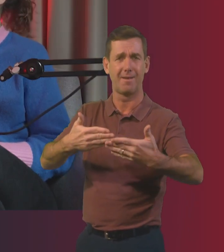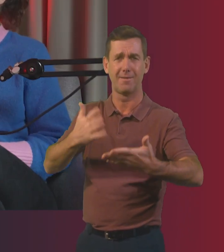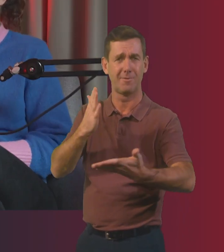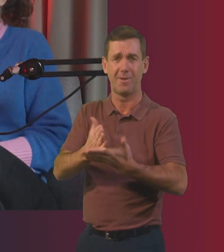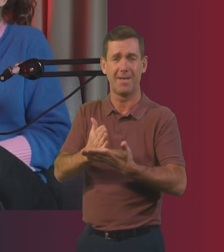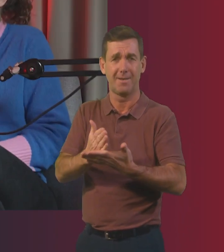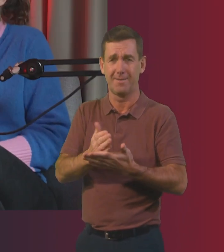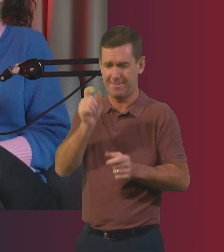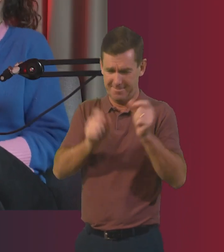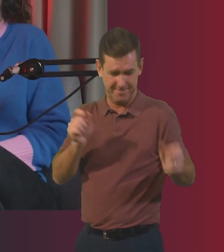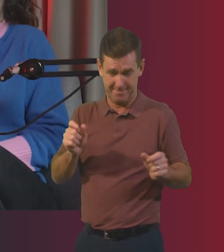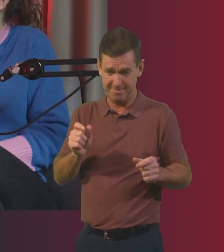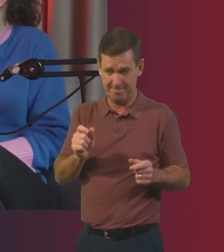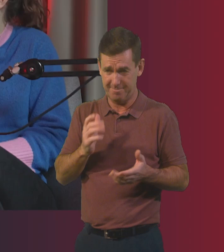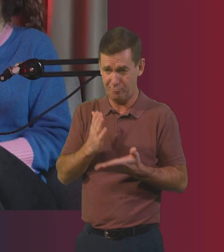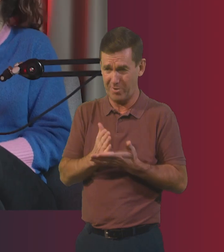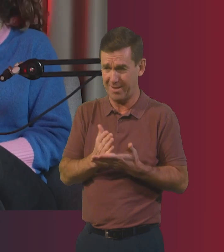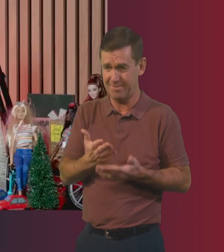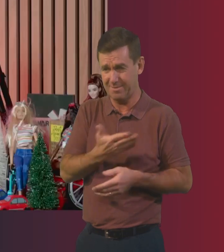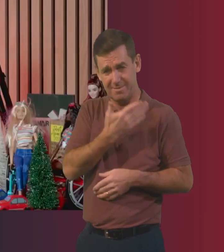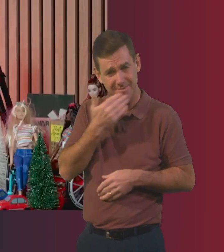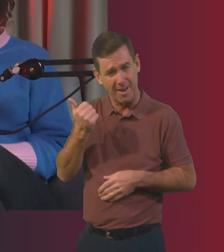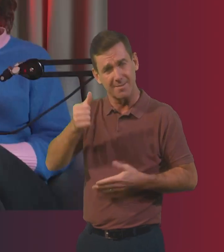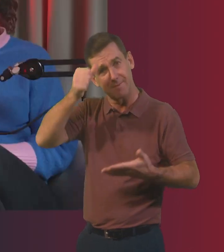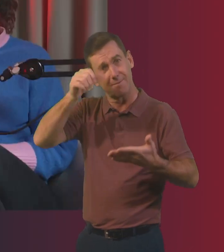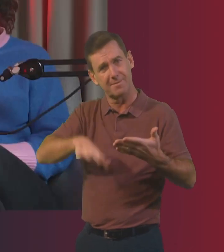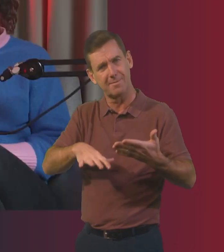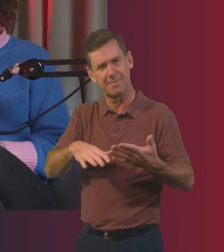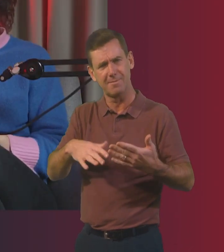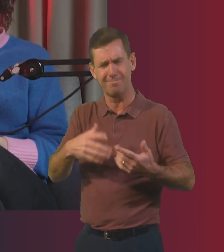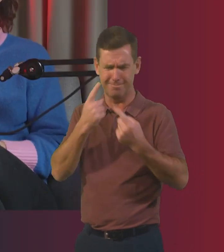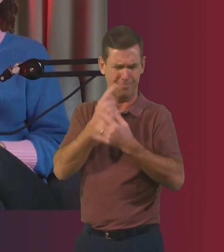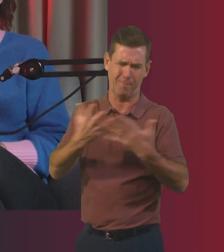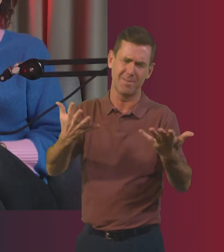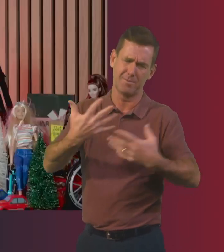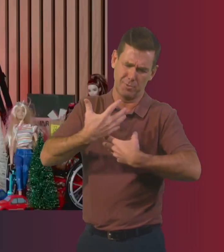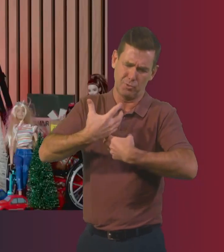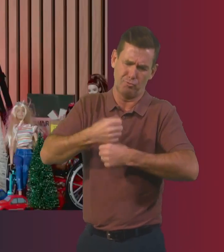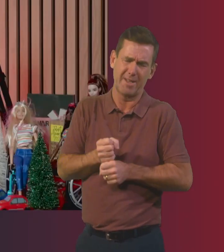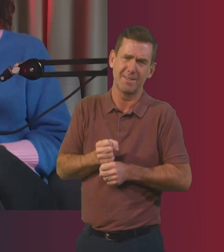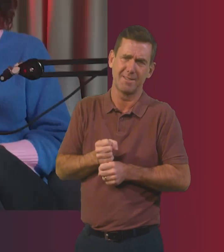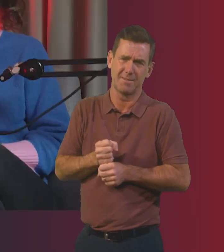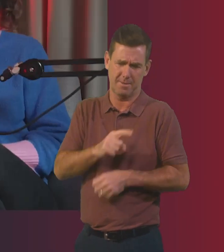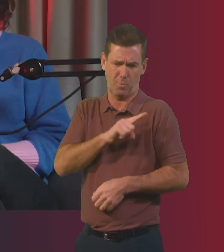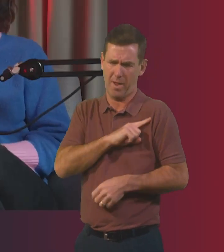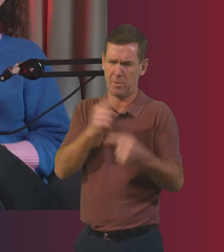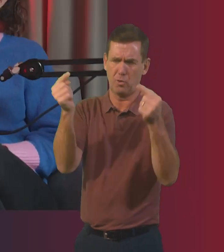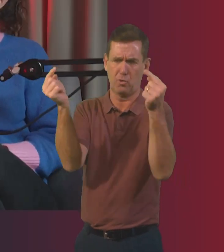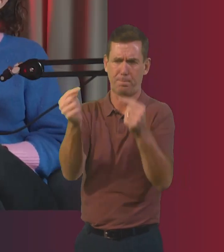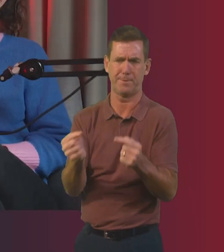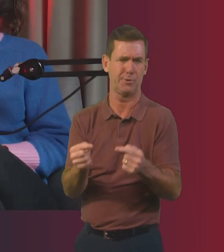a it sounds really boring. I had a really nice time. Yes, obviously it was stressful because it's a competition. Yeah. It's a competition.